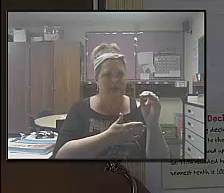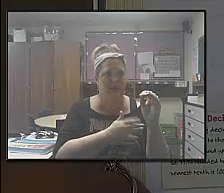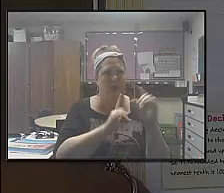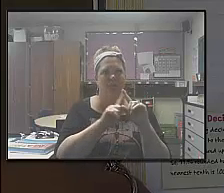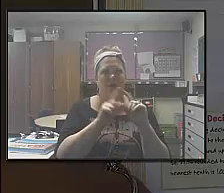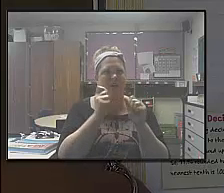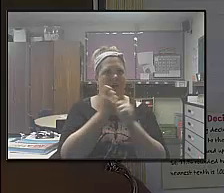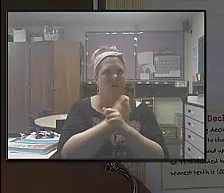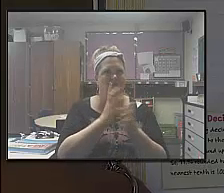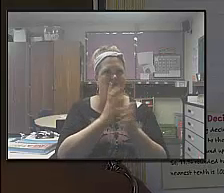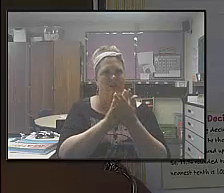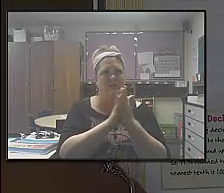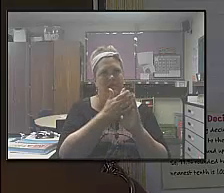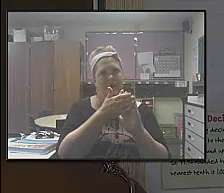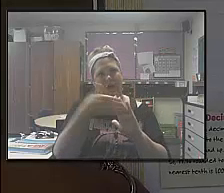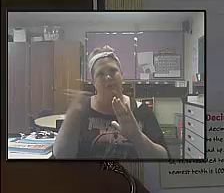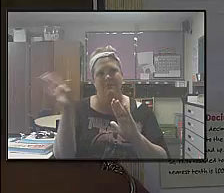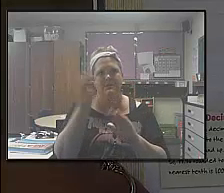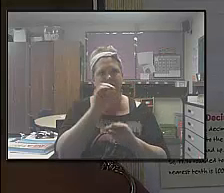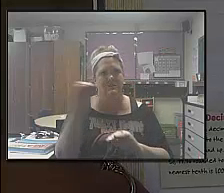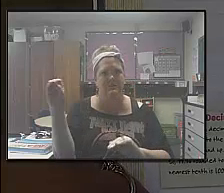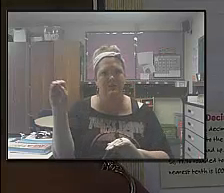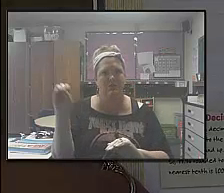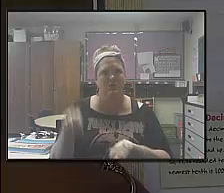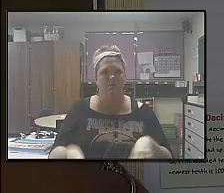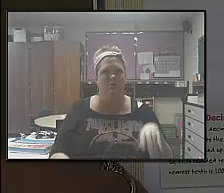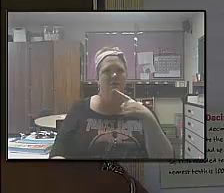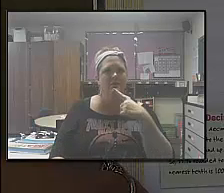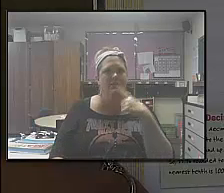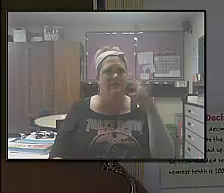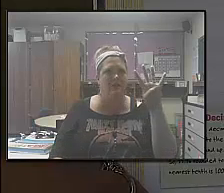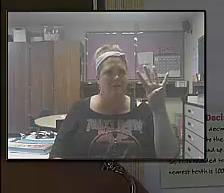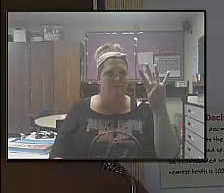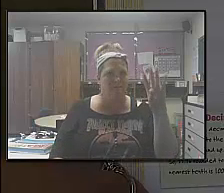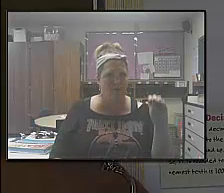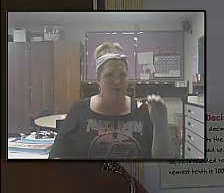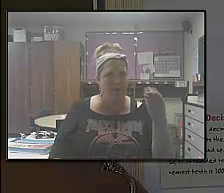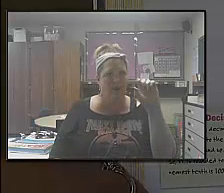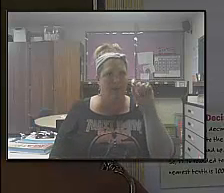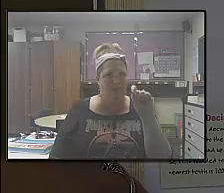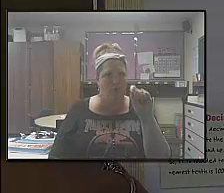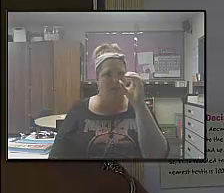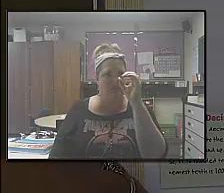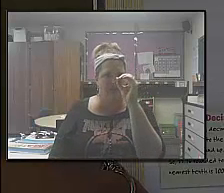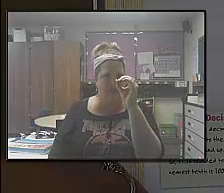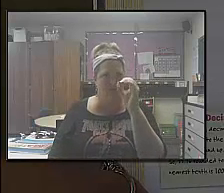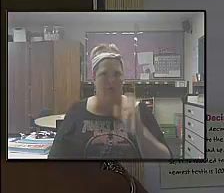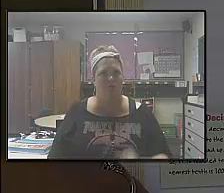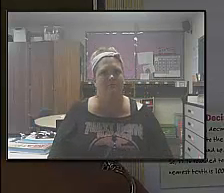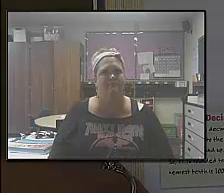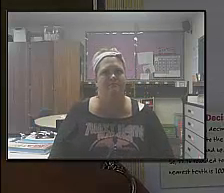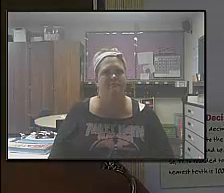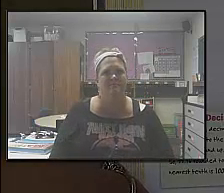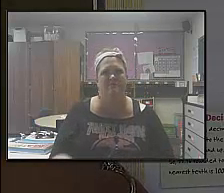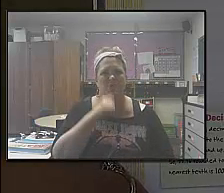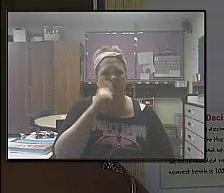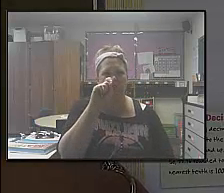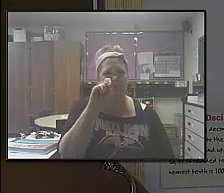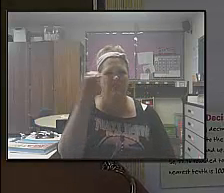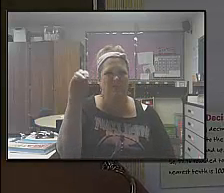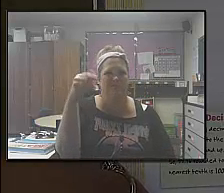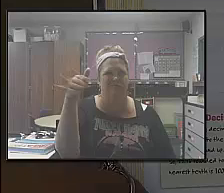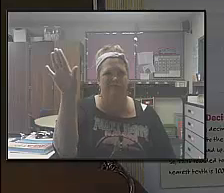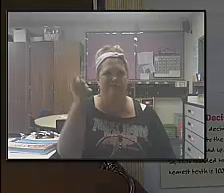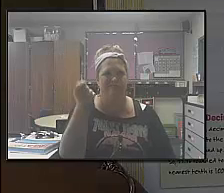and everything answers else. right here. So now this says Then 40 you're going point to enter zero. We don't need the your